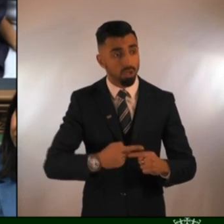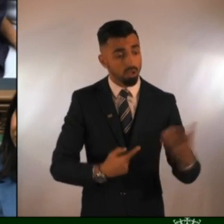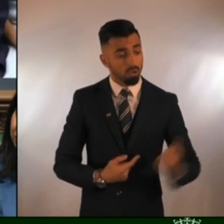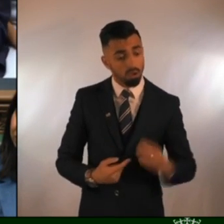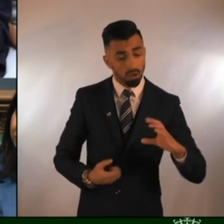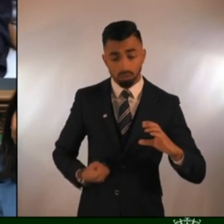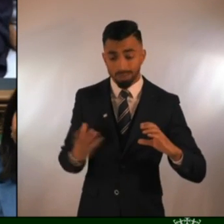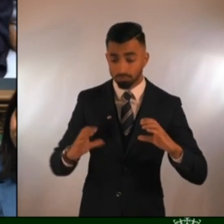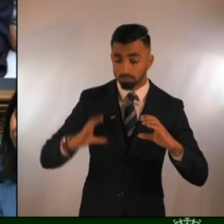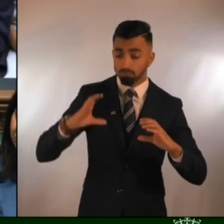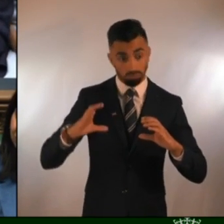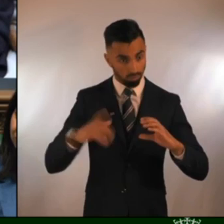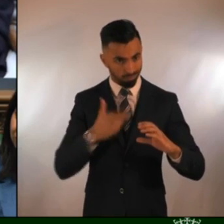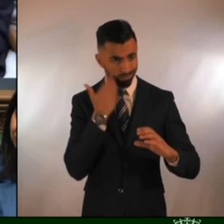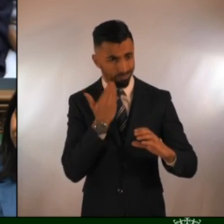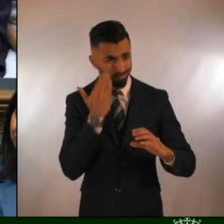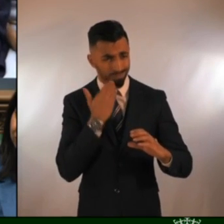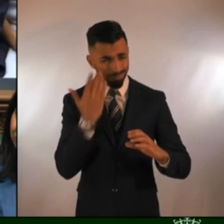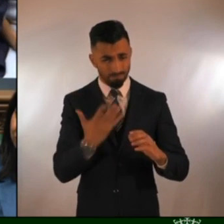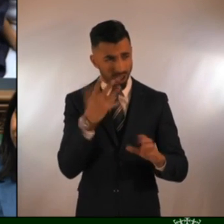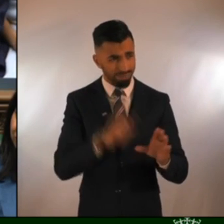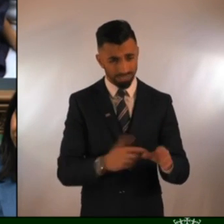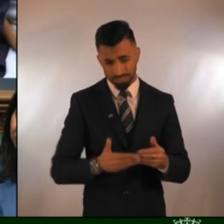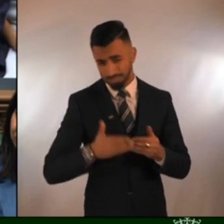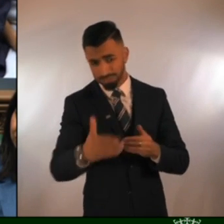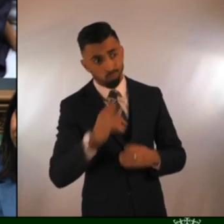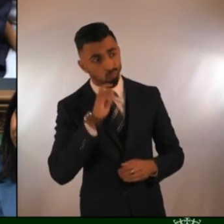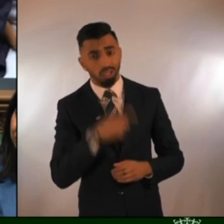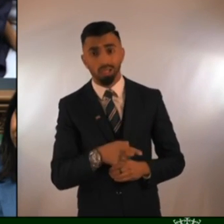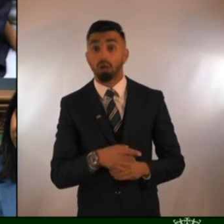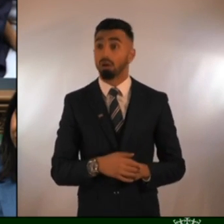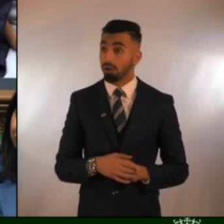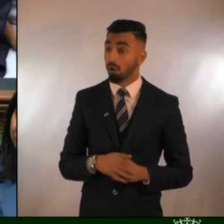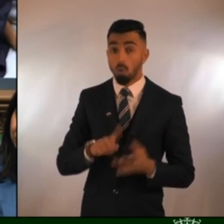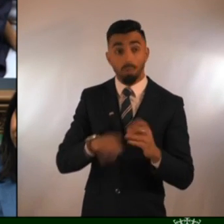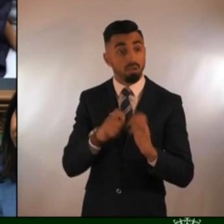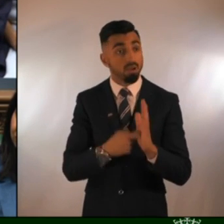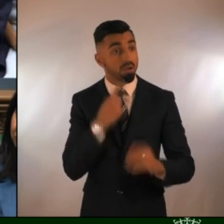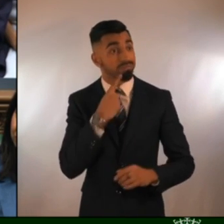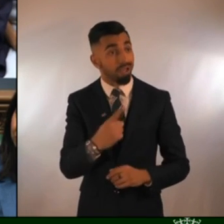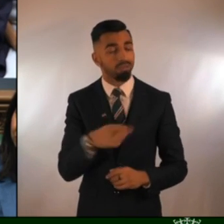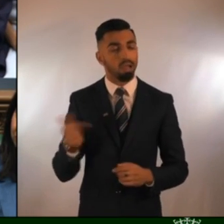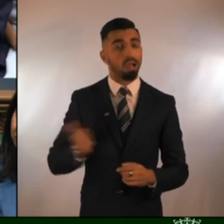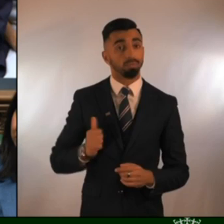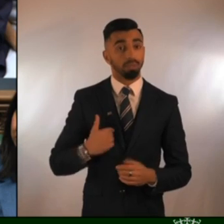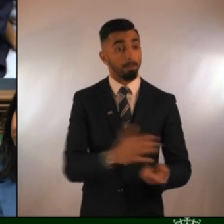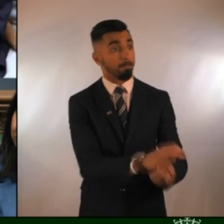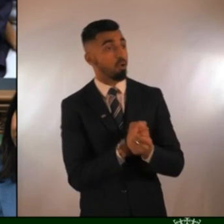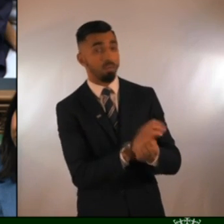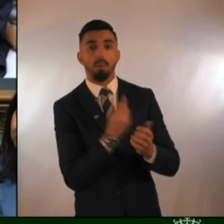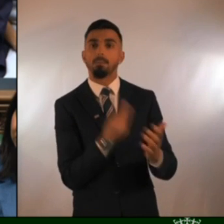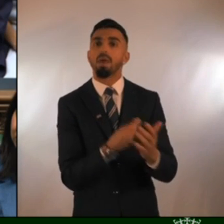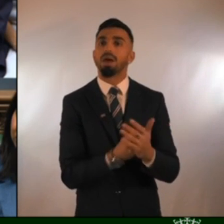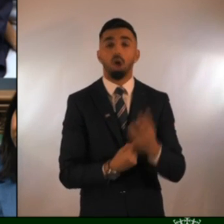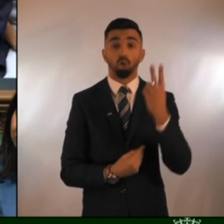nearly £12 billion. The OBR forecast that borrowing will increase slightly from 2.1% of GDP in